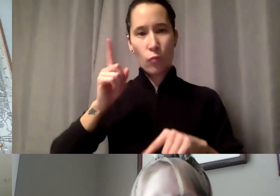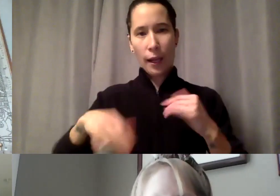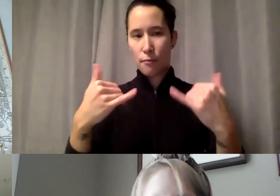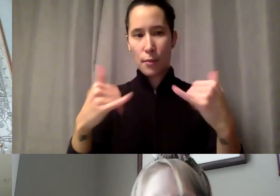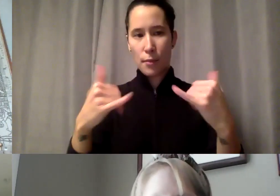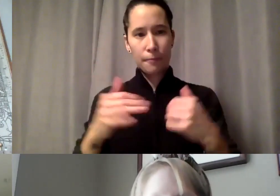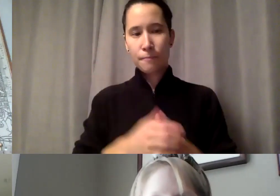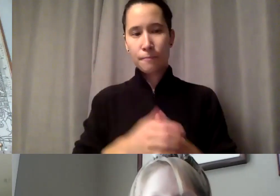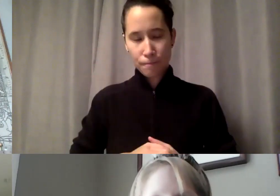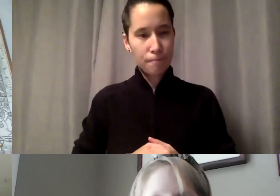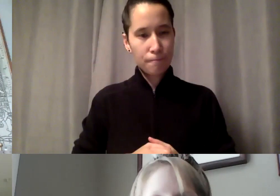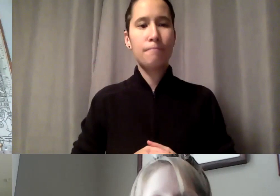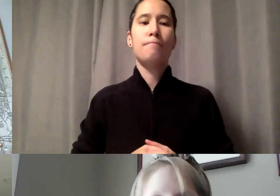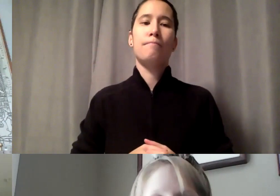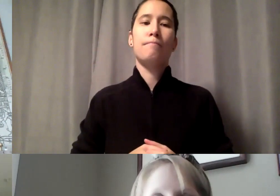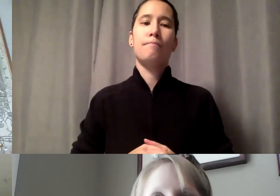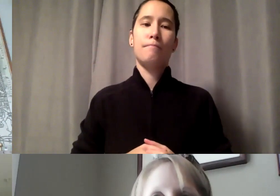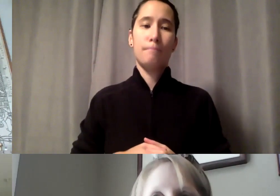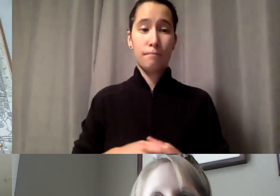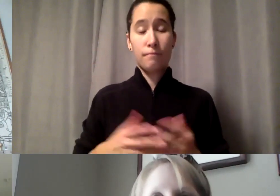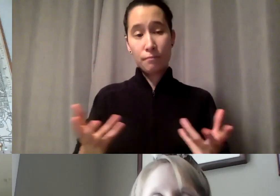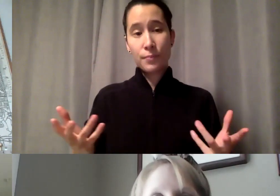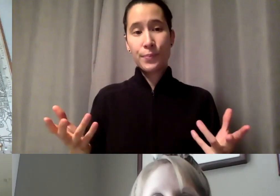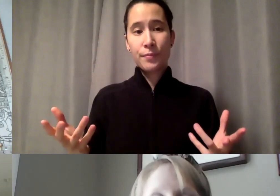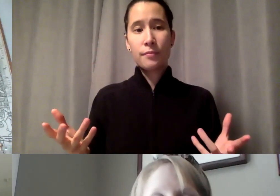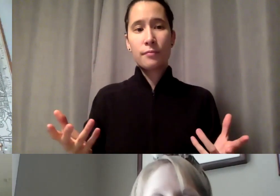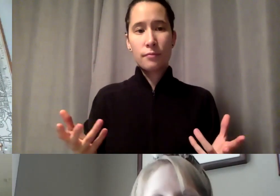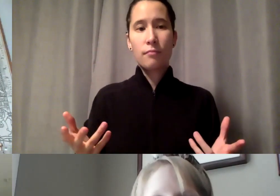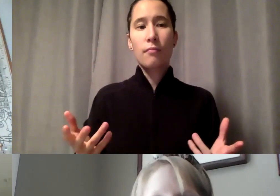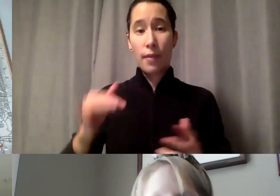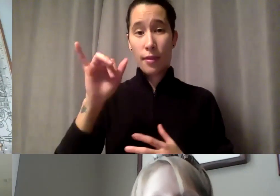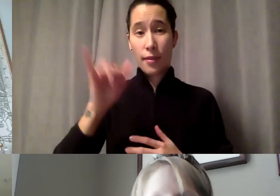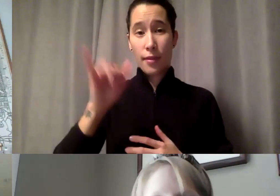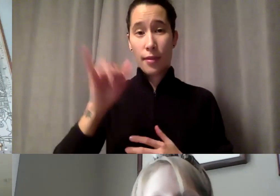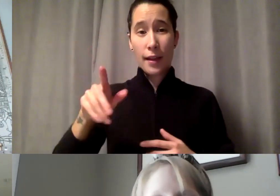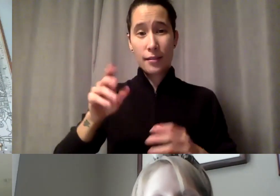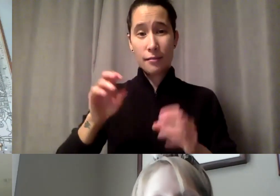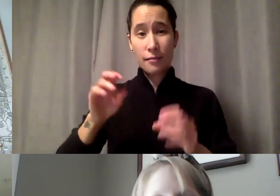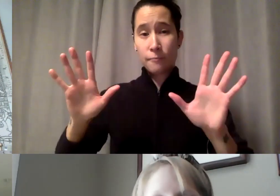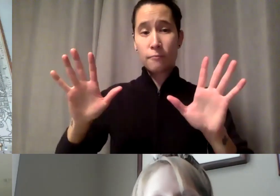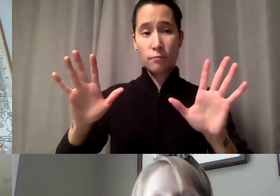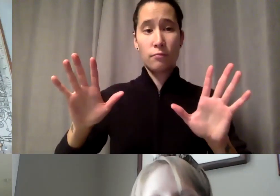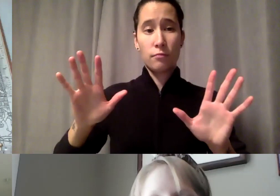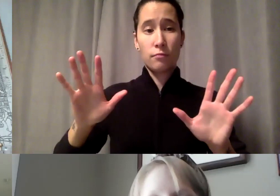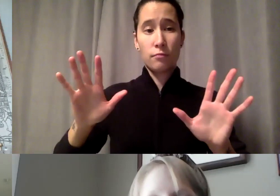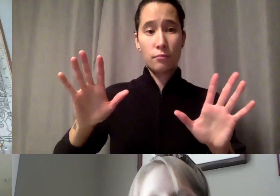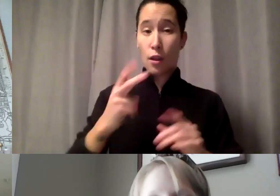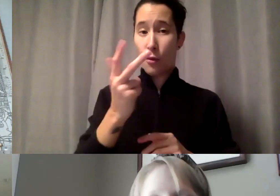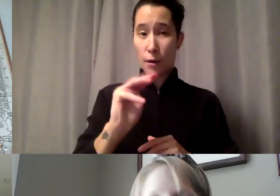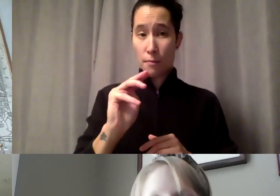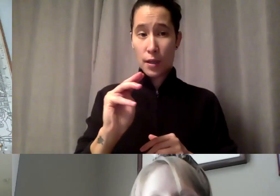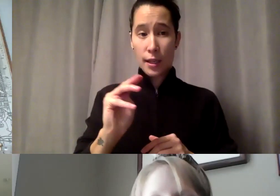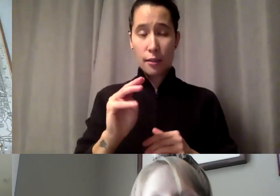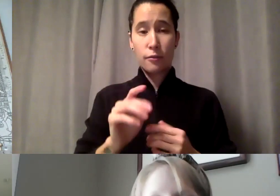playing. So that needs to be really clear up front. 3 meters, you need to have 3 meters